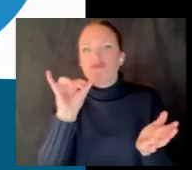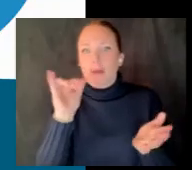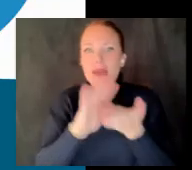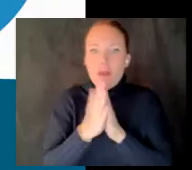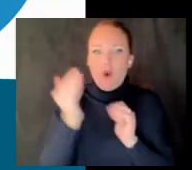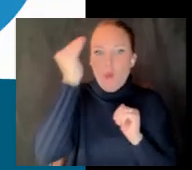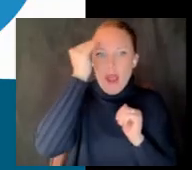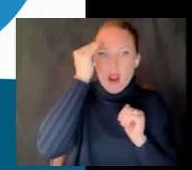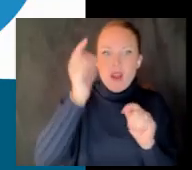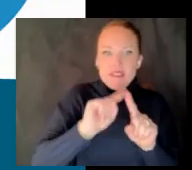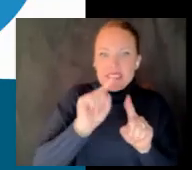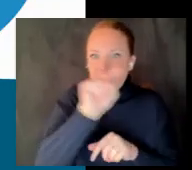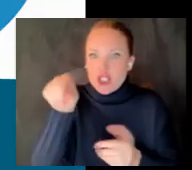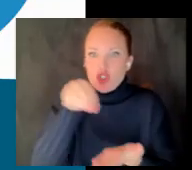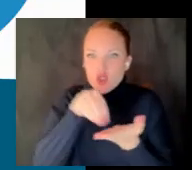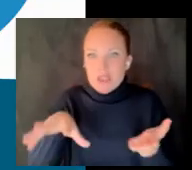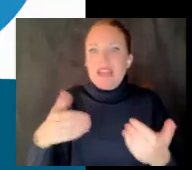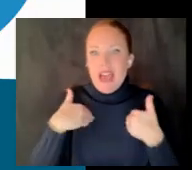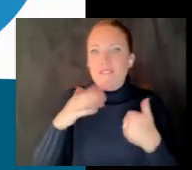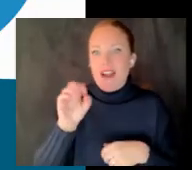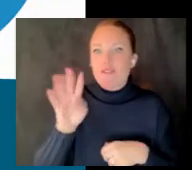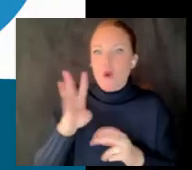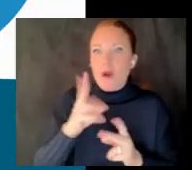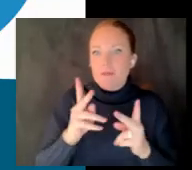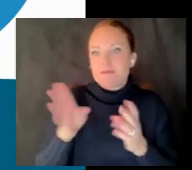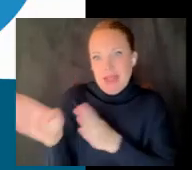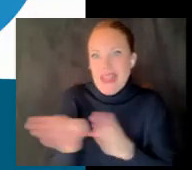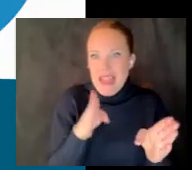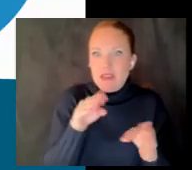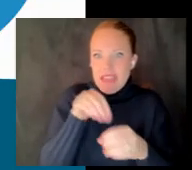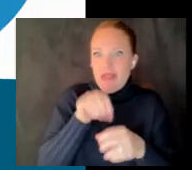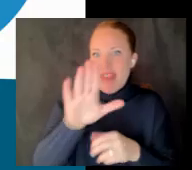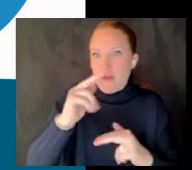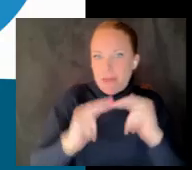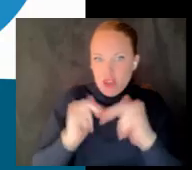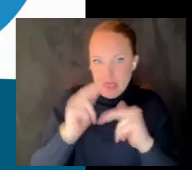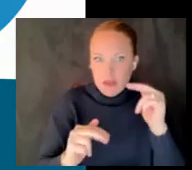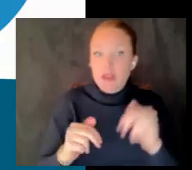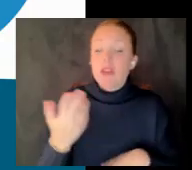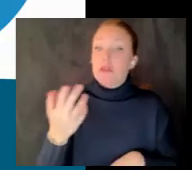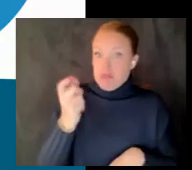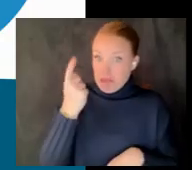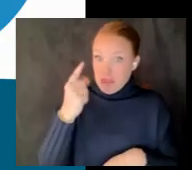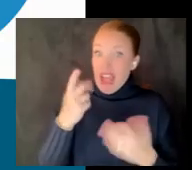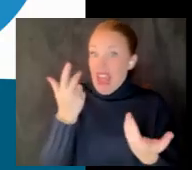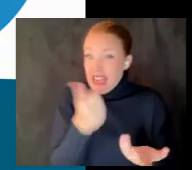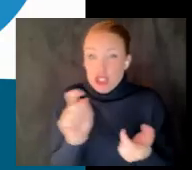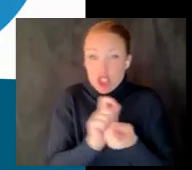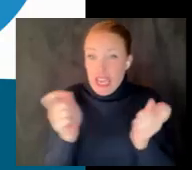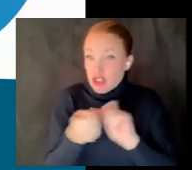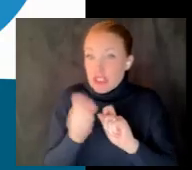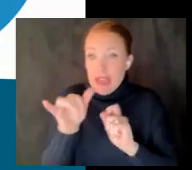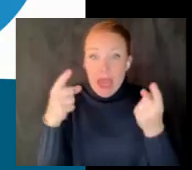504 plan. As 504 plans are updated, the appropriate staff are also made aware of any changes that may have been made to